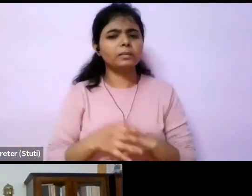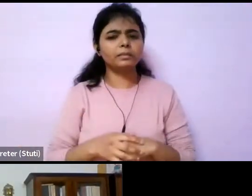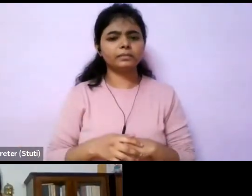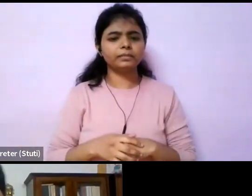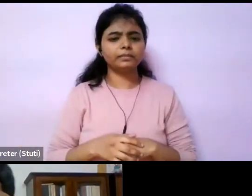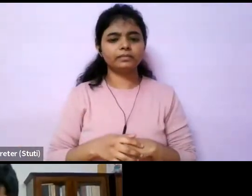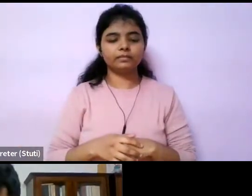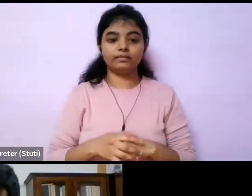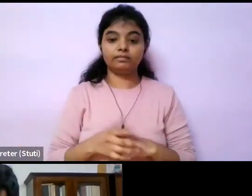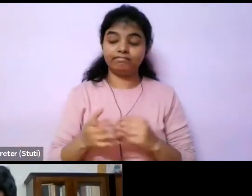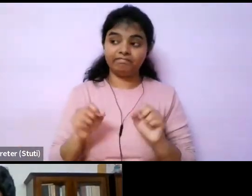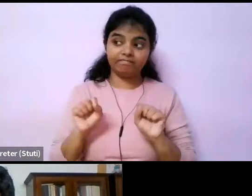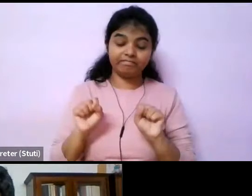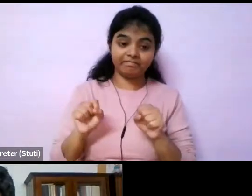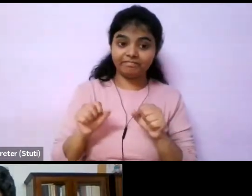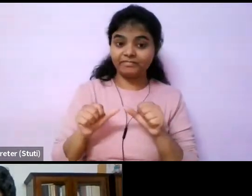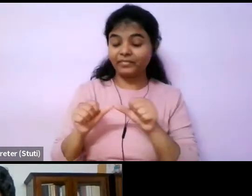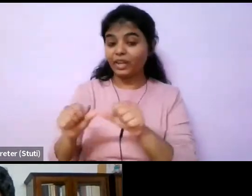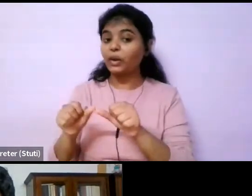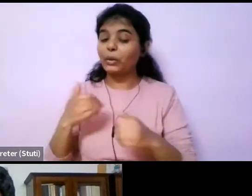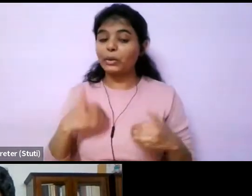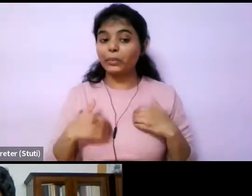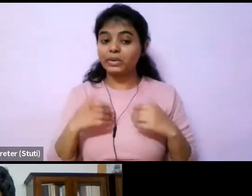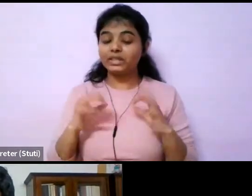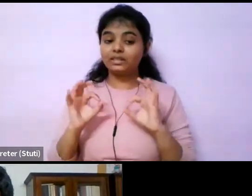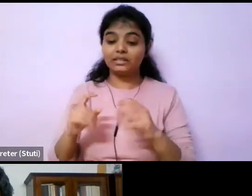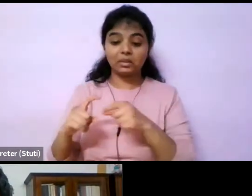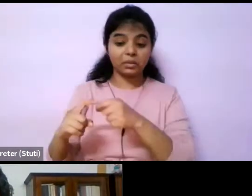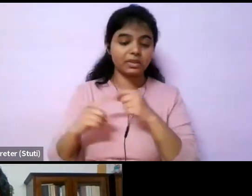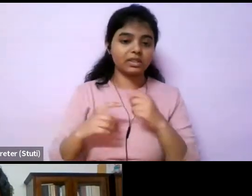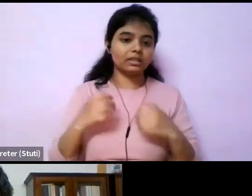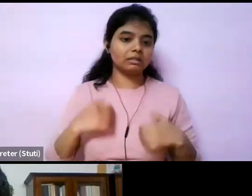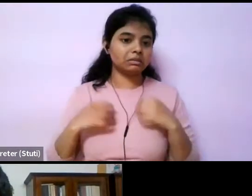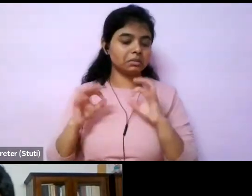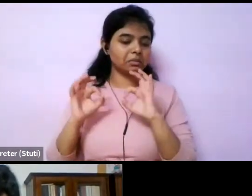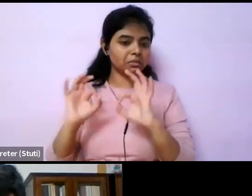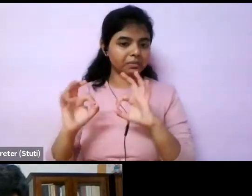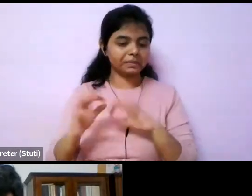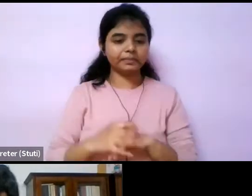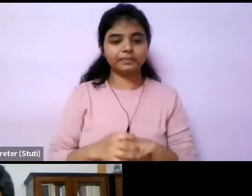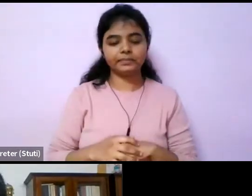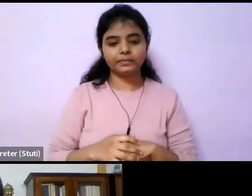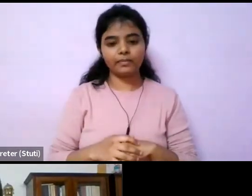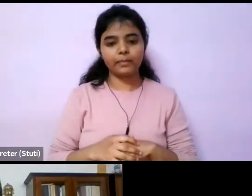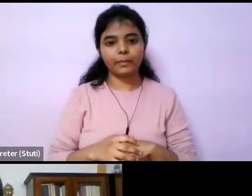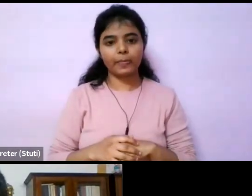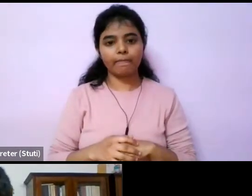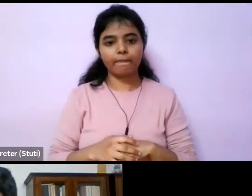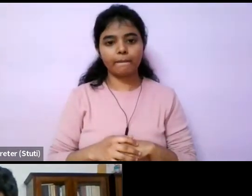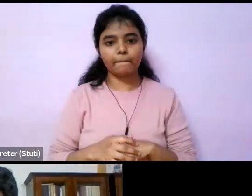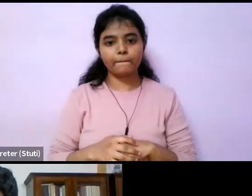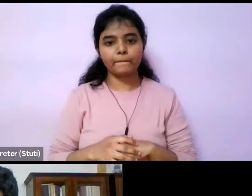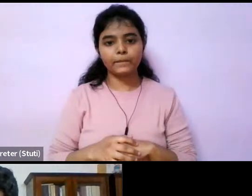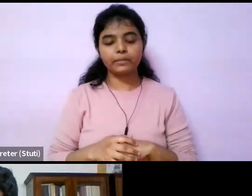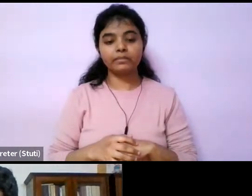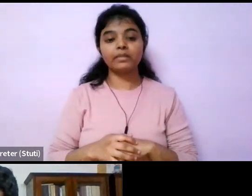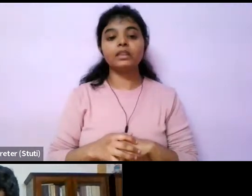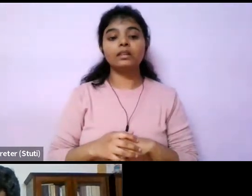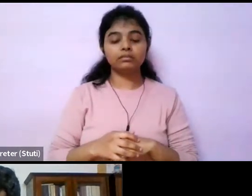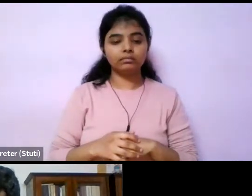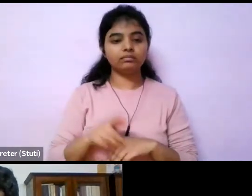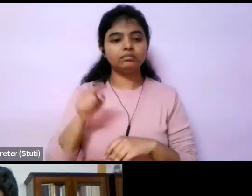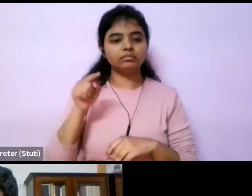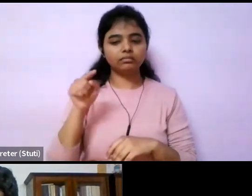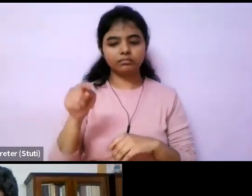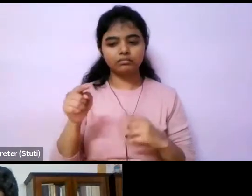This is a very, very interesting question. Yes, since this is Vasishta's narrative, and